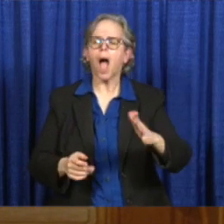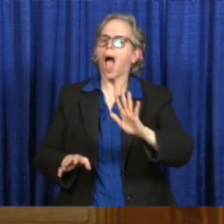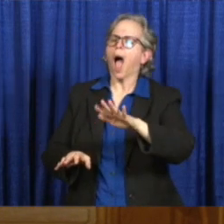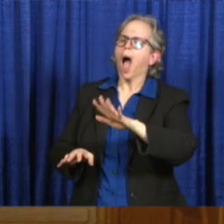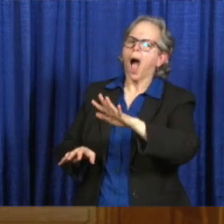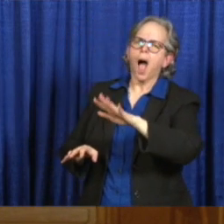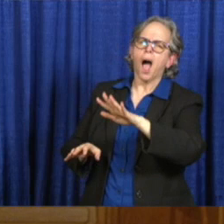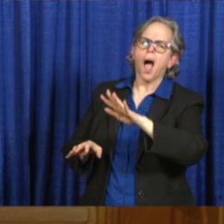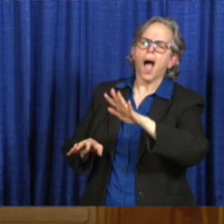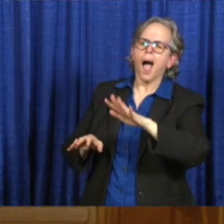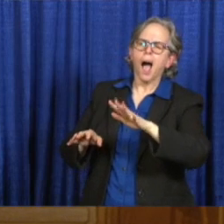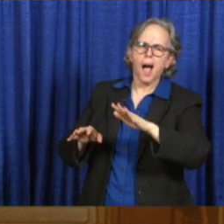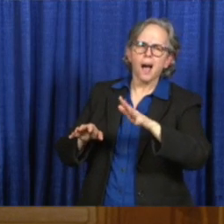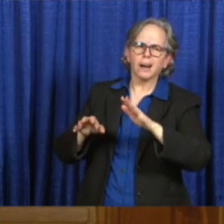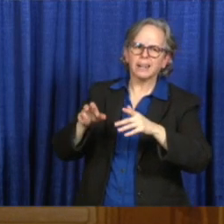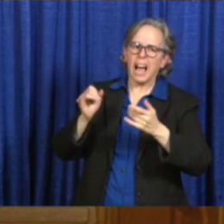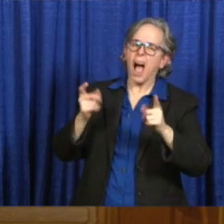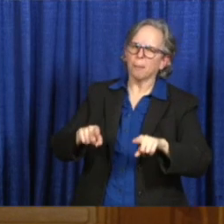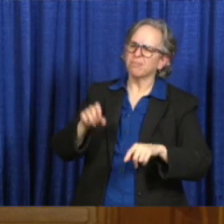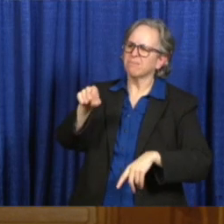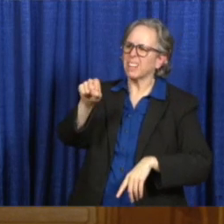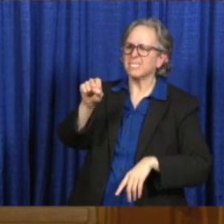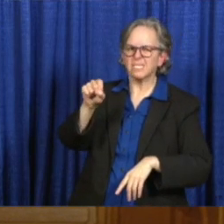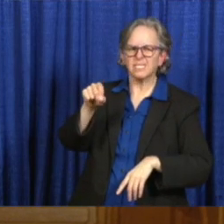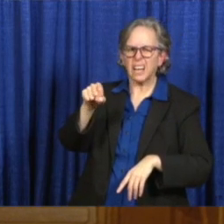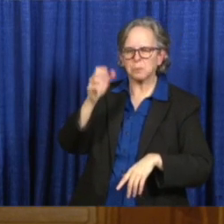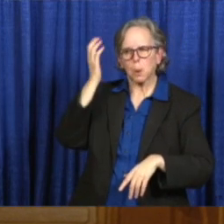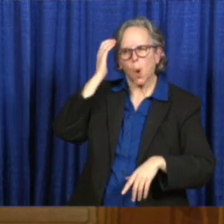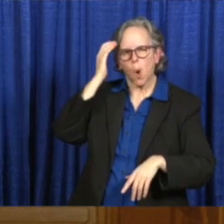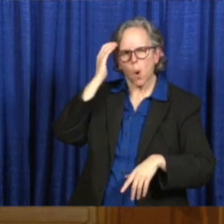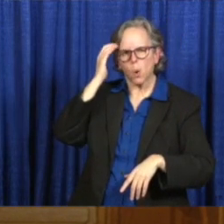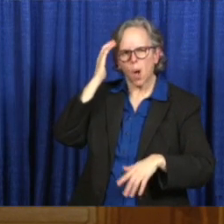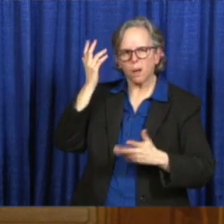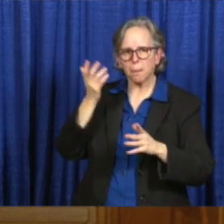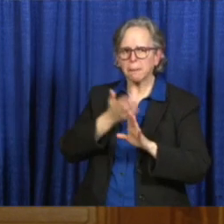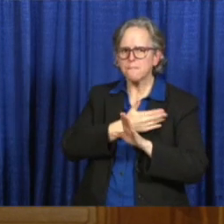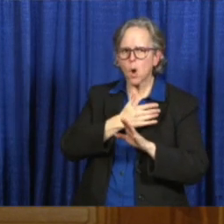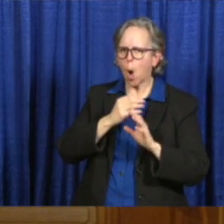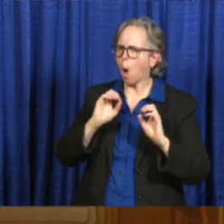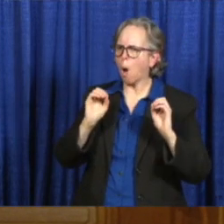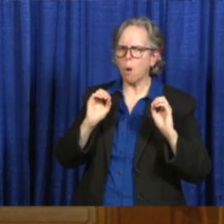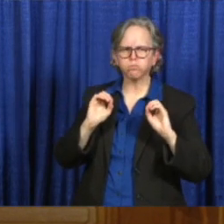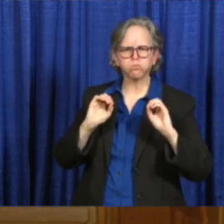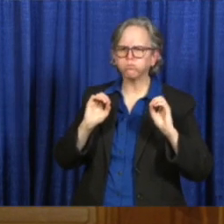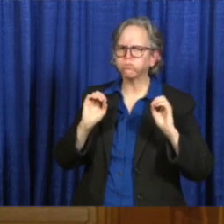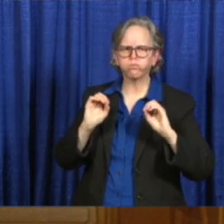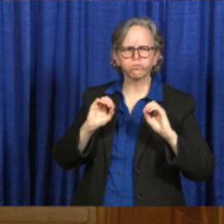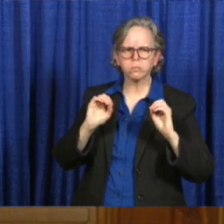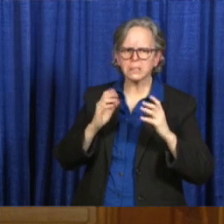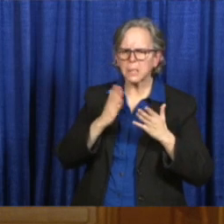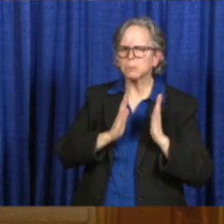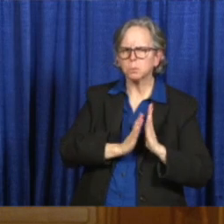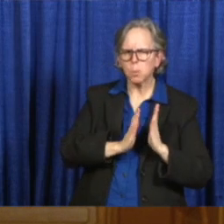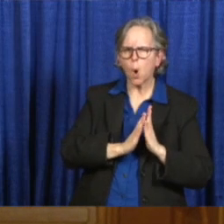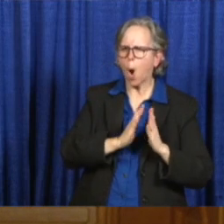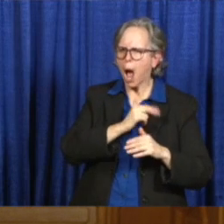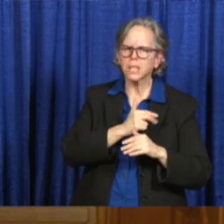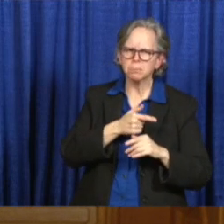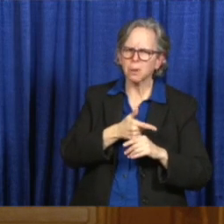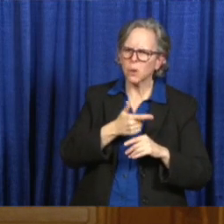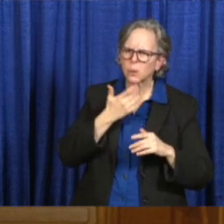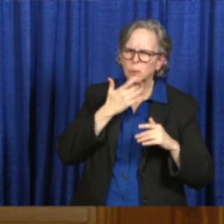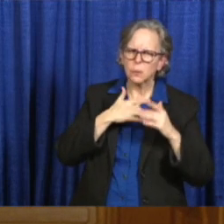and even before the coronavirus, we were seeing some smaller hospitals,